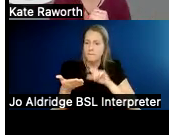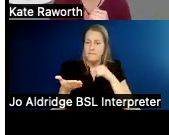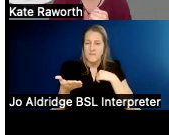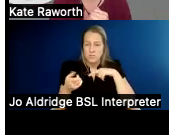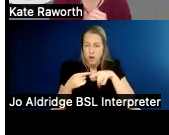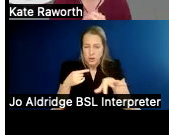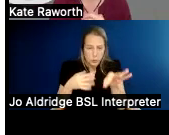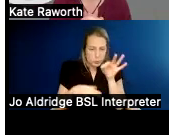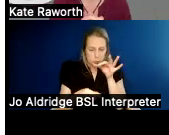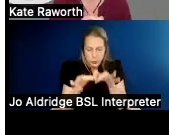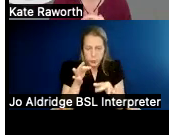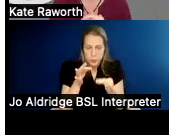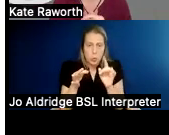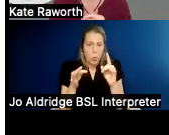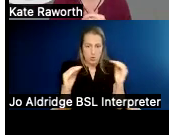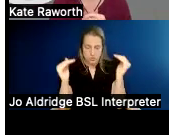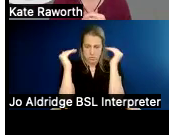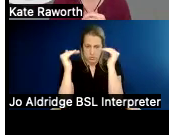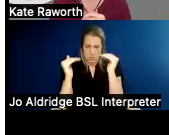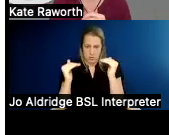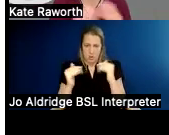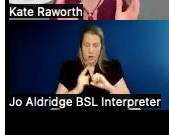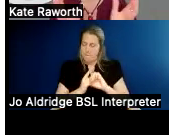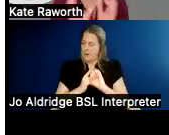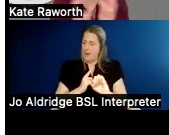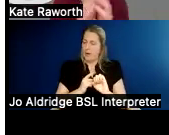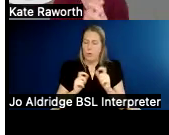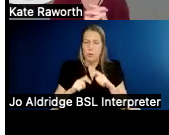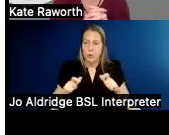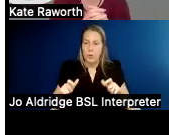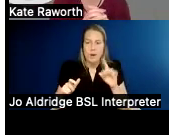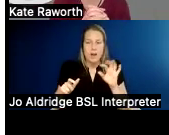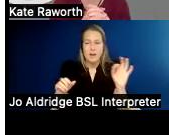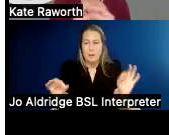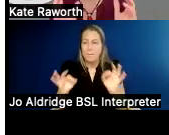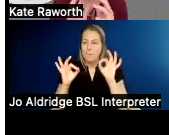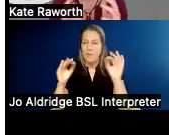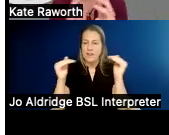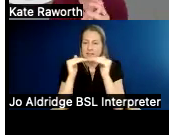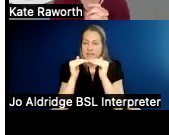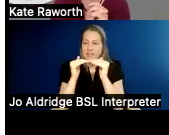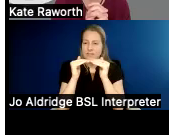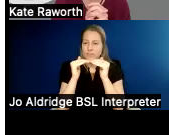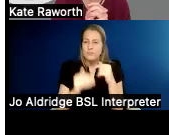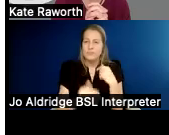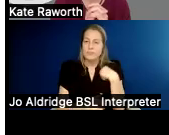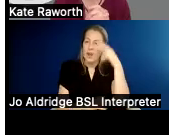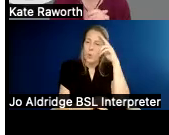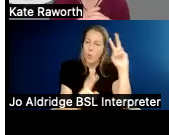aligned with the goals and targets of the SDGs. But they were, I always call them cousin concepts because they're closely